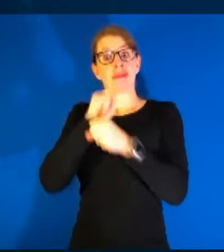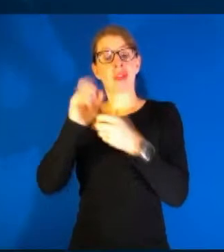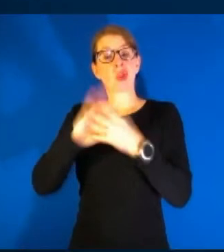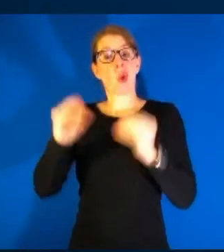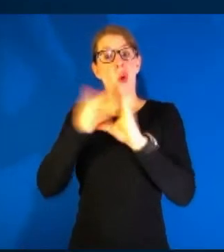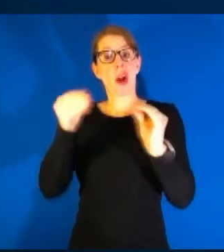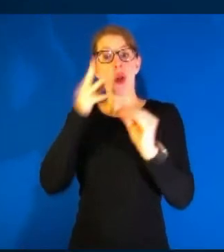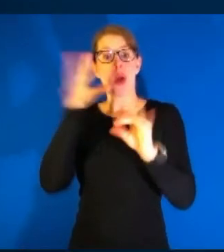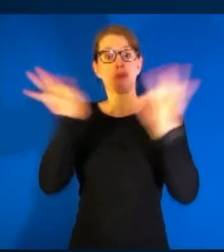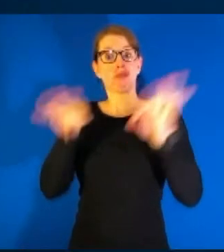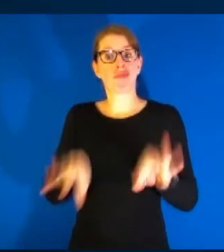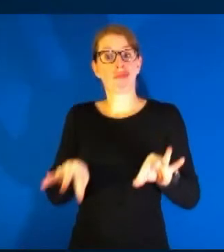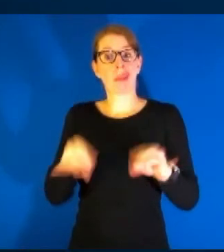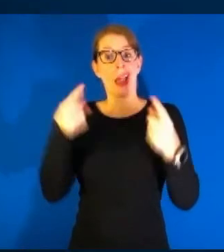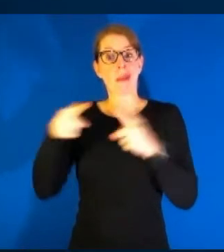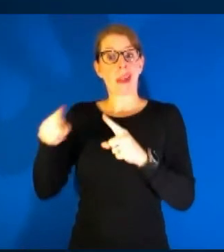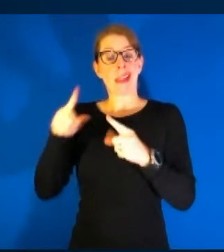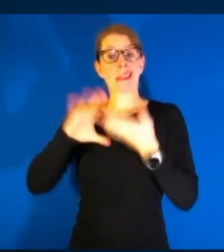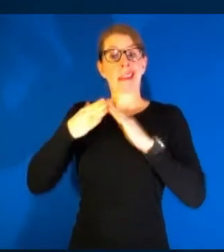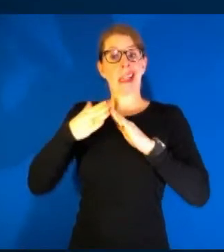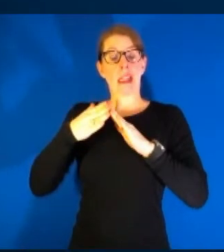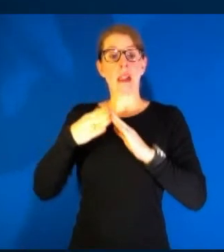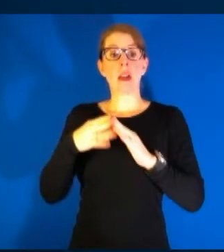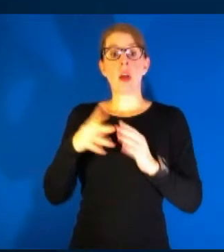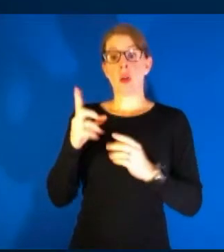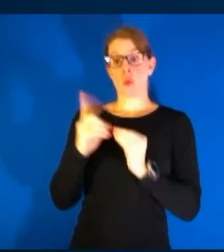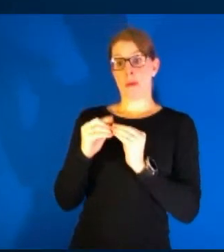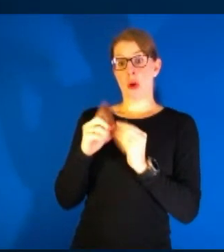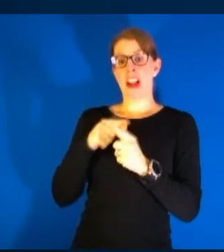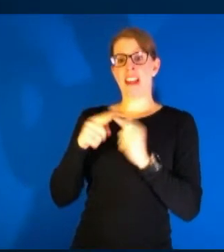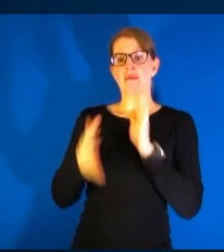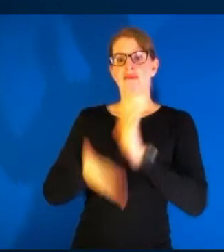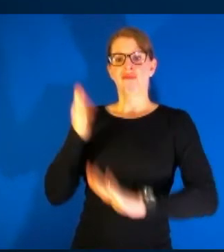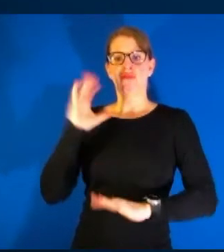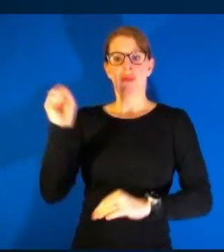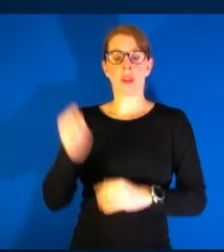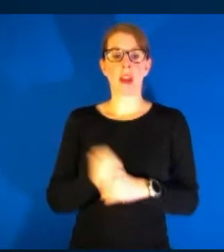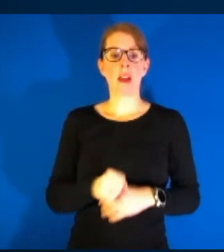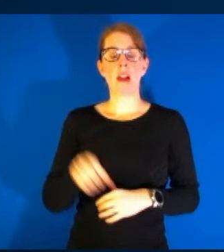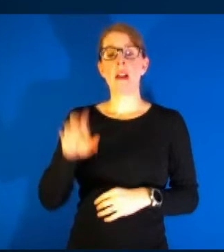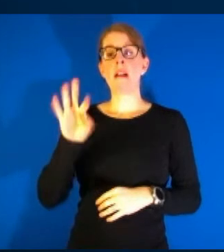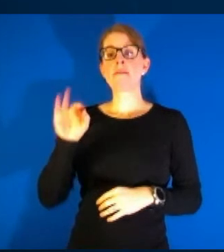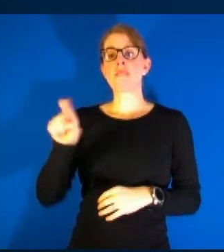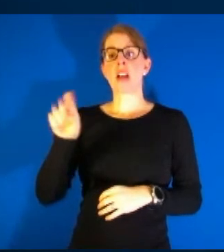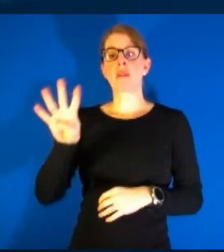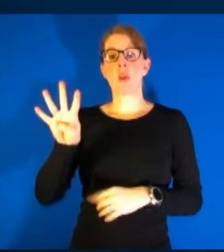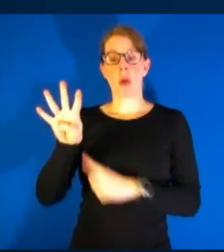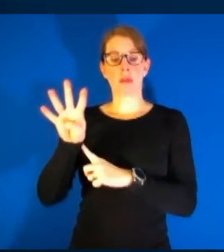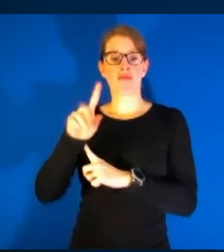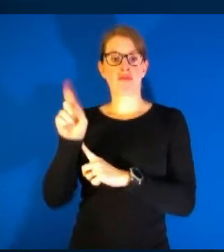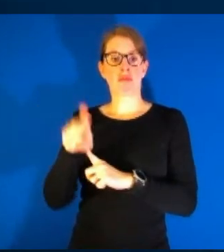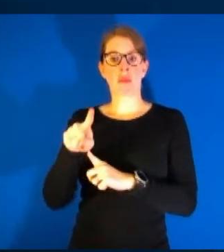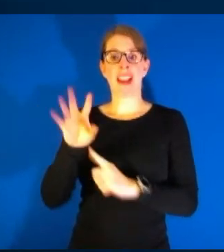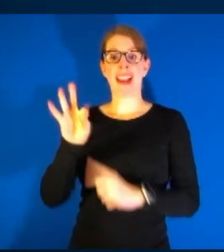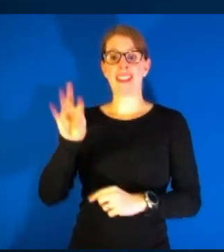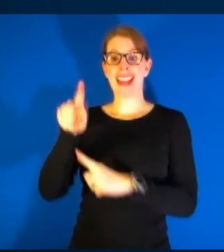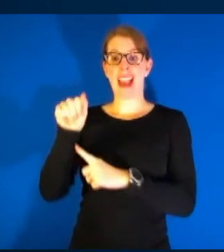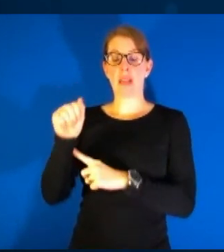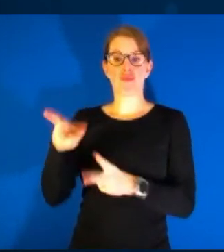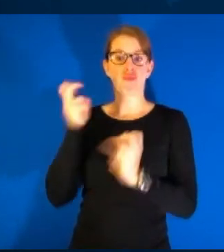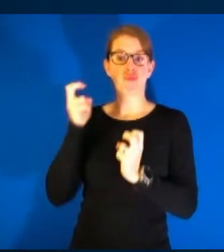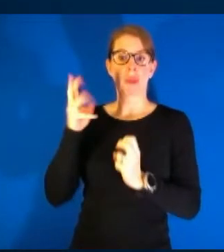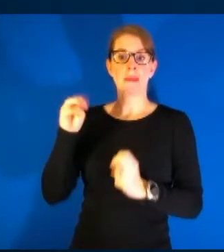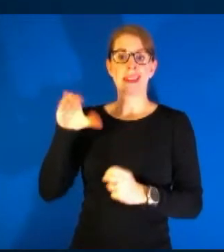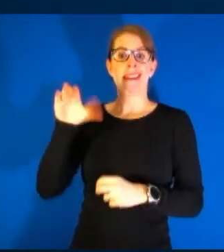All right, last question, and then you can scooch. Okay, Fox 4 has a question asking, what does a decision by the FDA to revoke monoclonal antibody